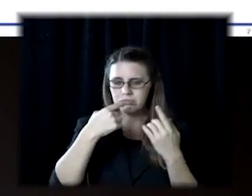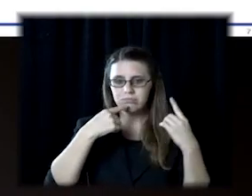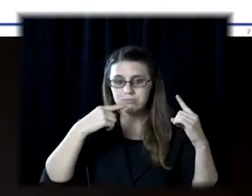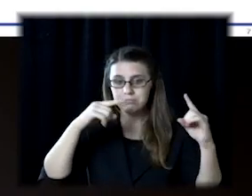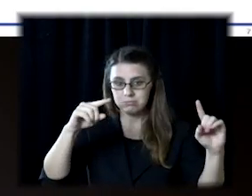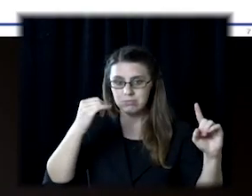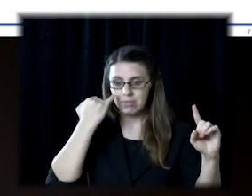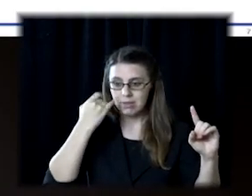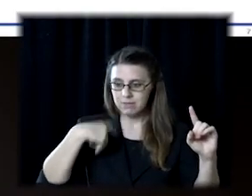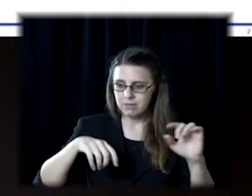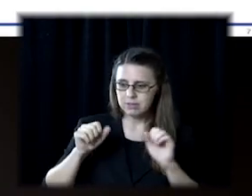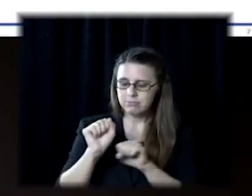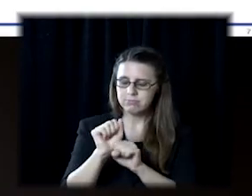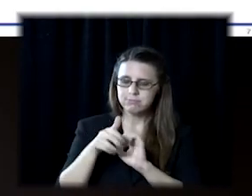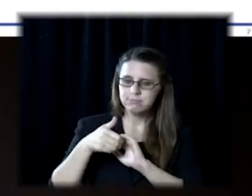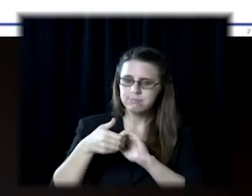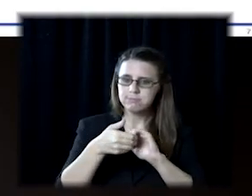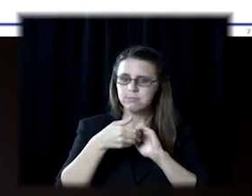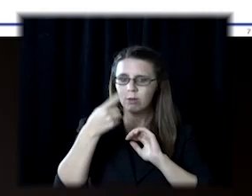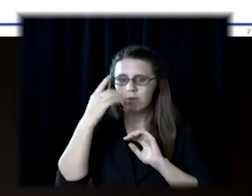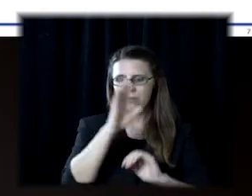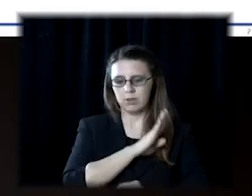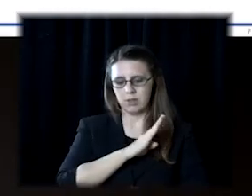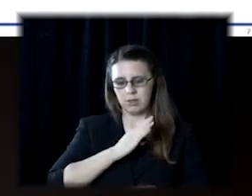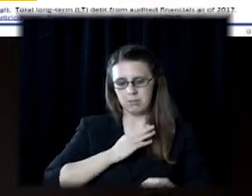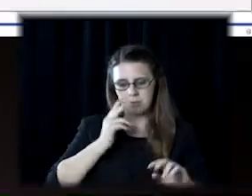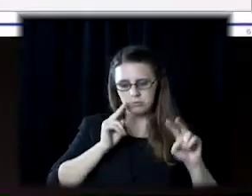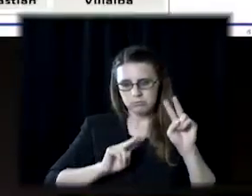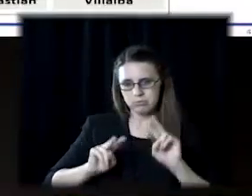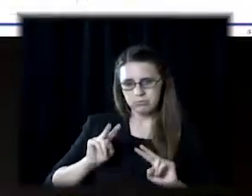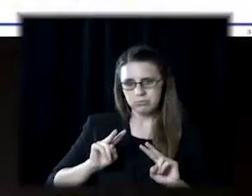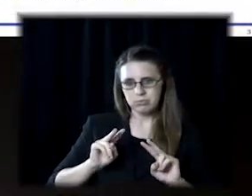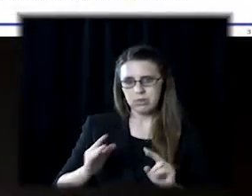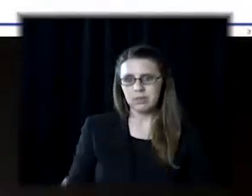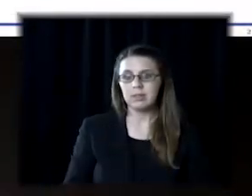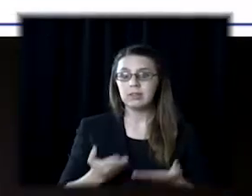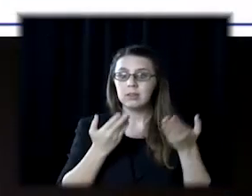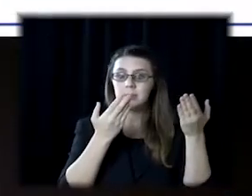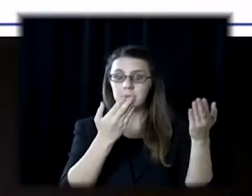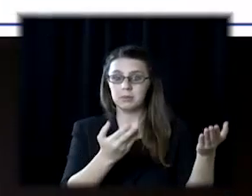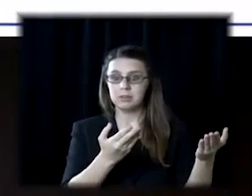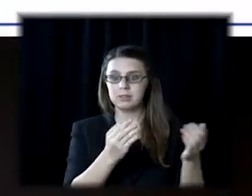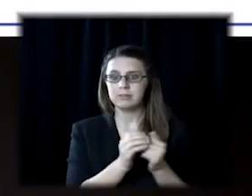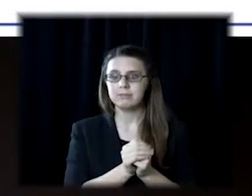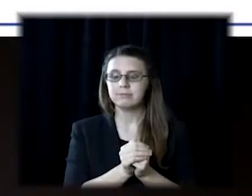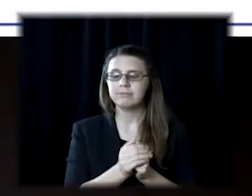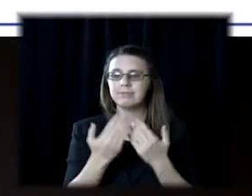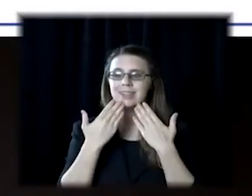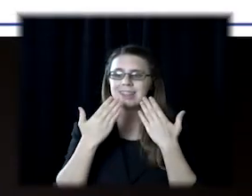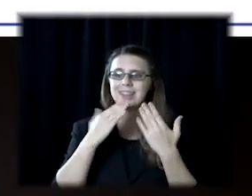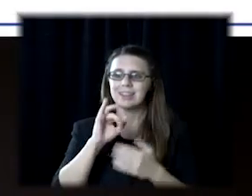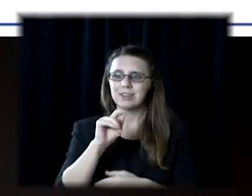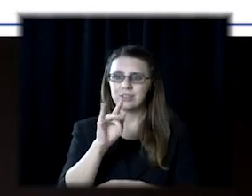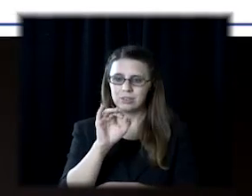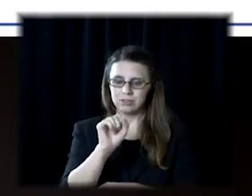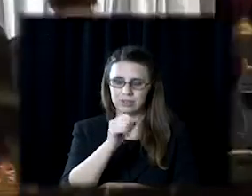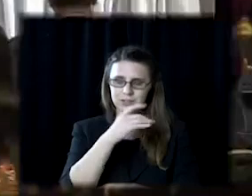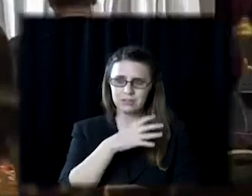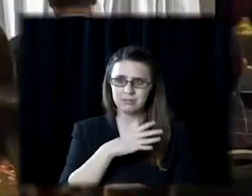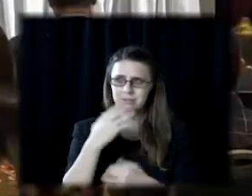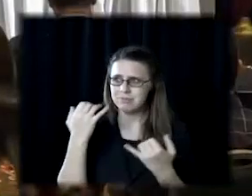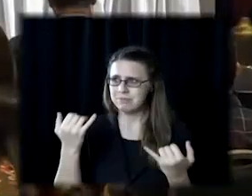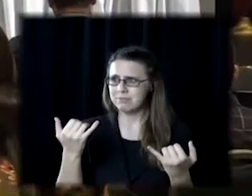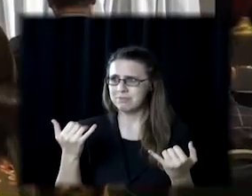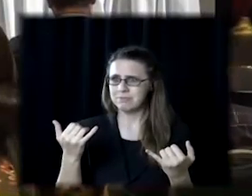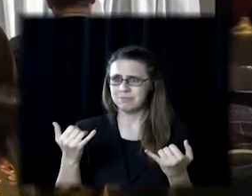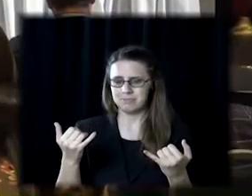Board's consideration. Mr. Chair, this is the proposal for the Board's consideration. Thank you, Mr. Esco. On the basis of